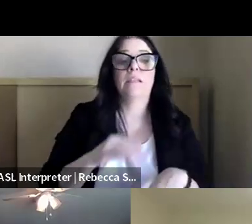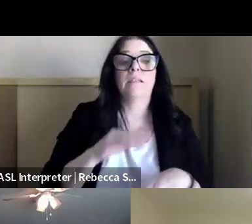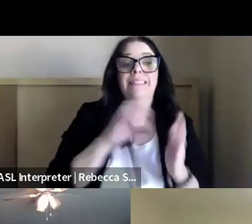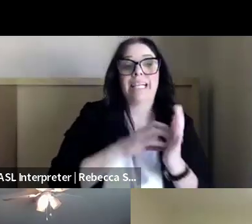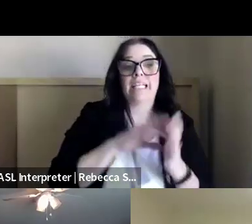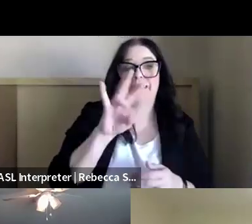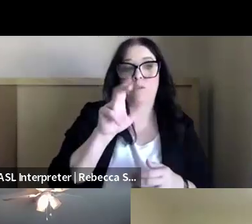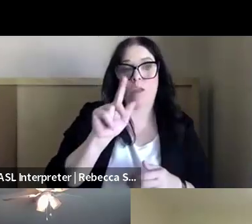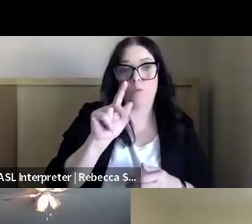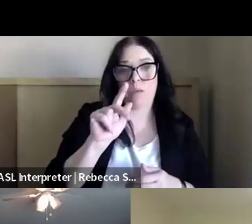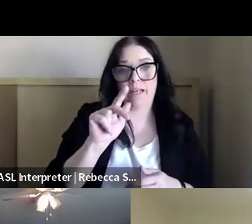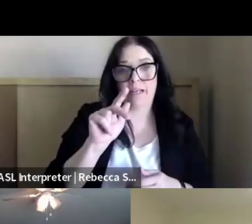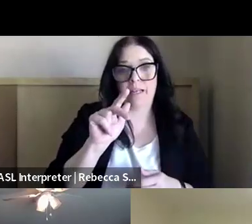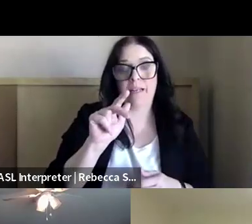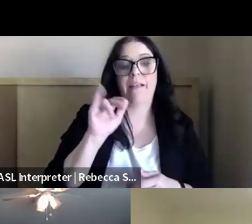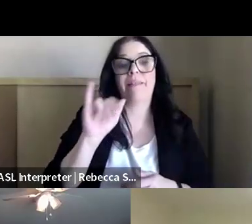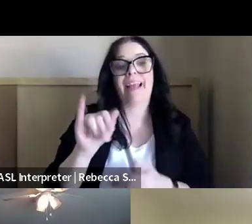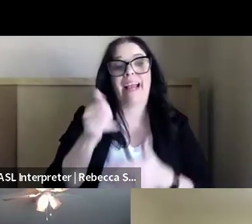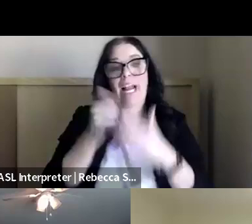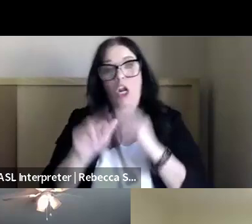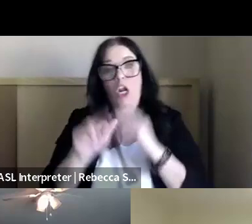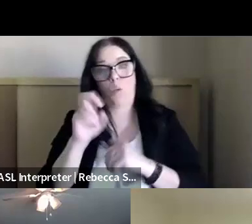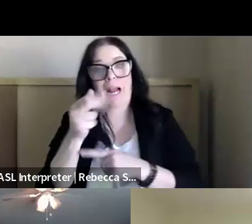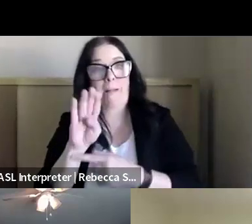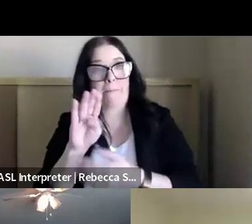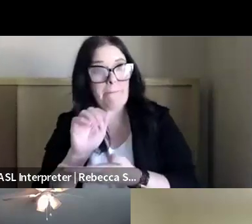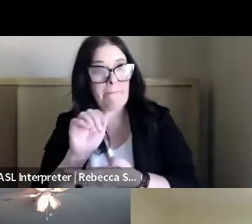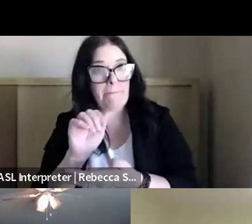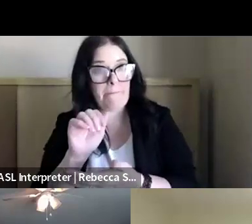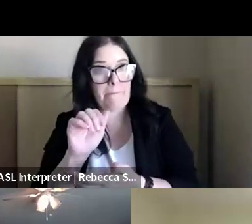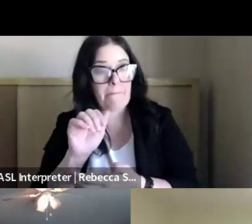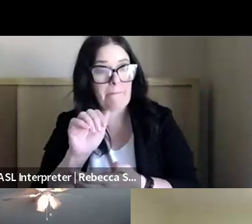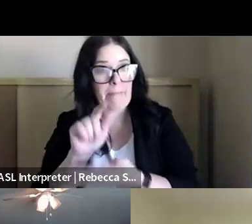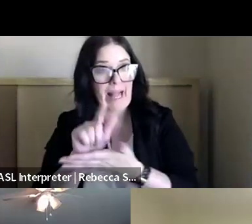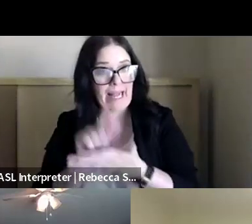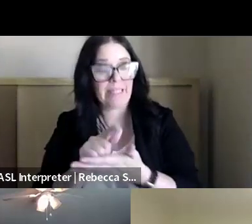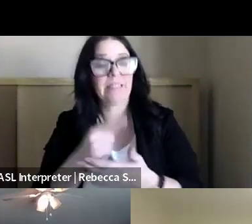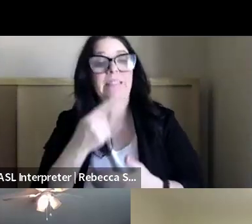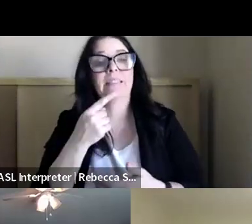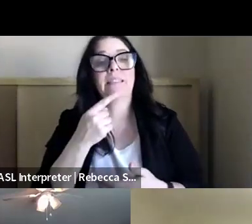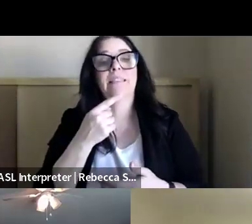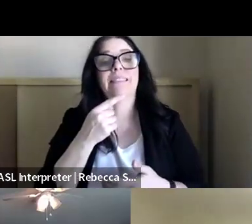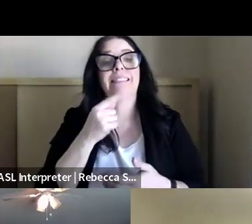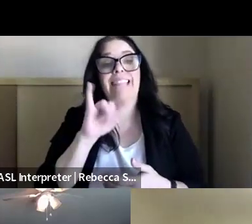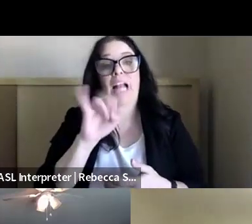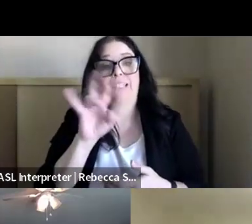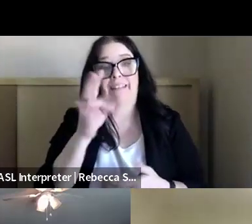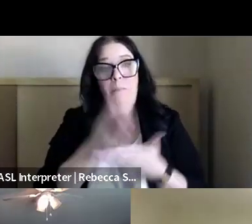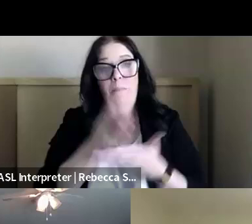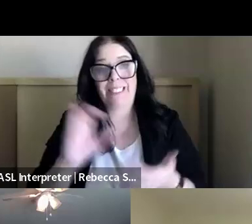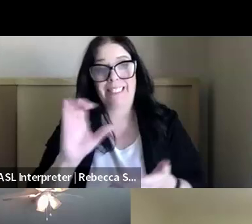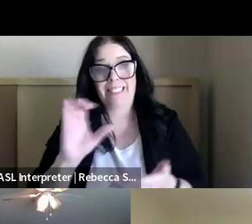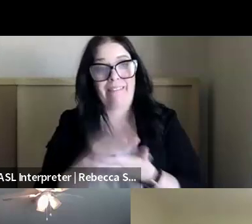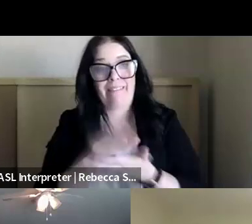723 refers to Section 723 of the Rehabilitation Act, which addresses Title VII Part C funding for states